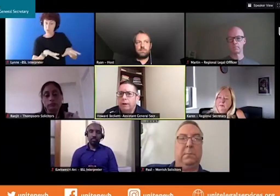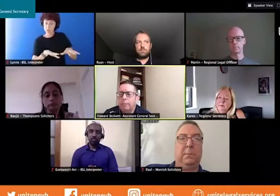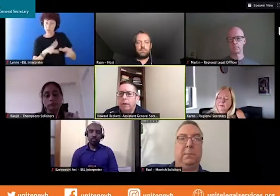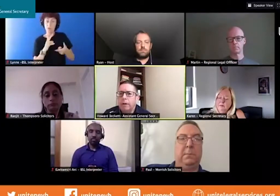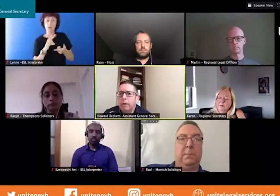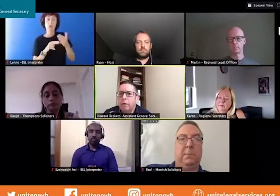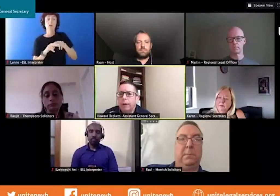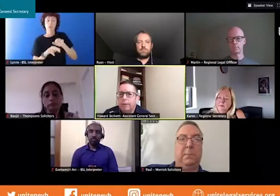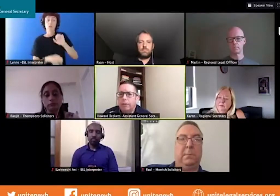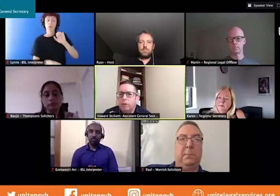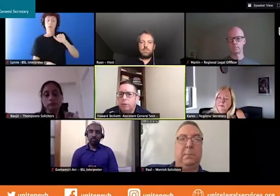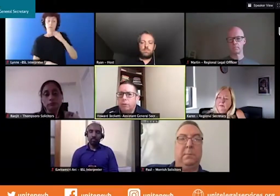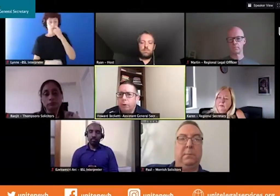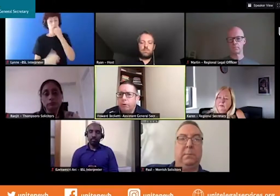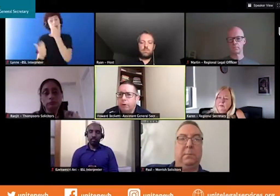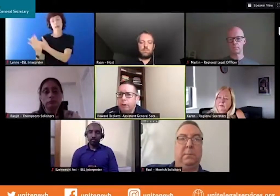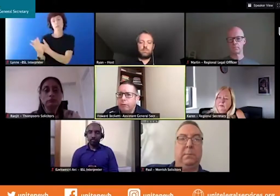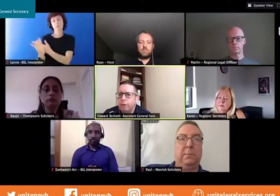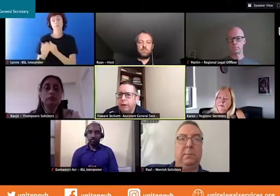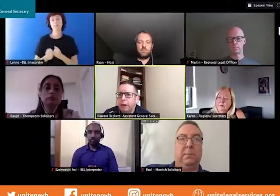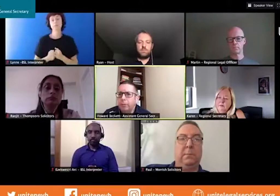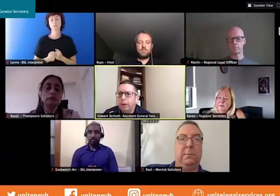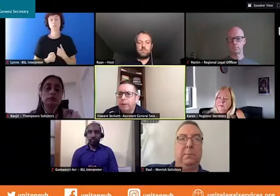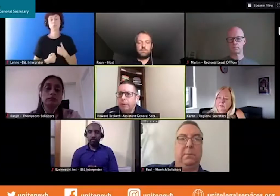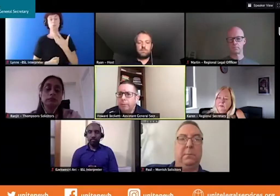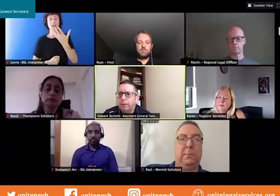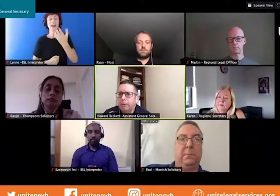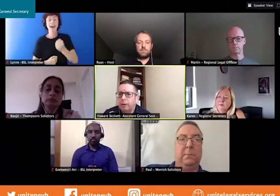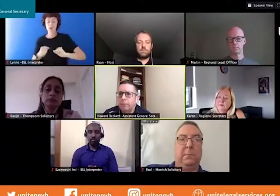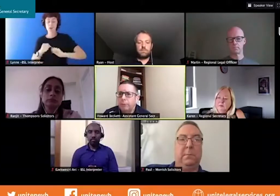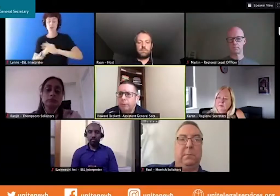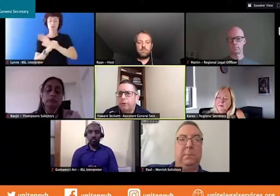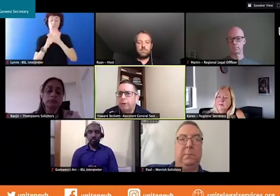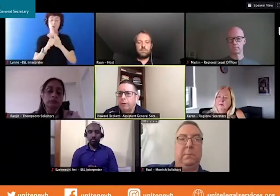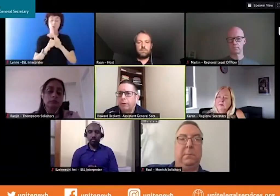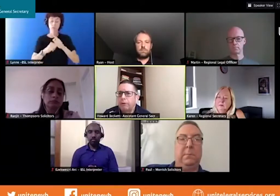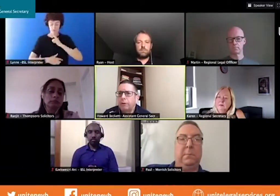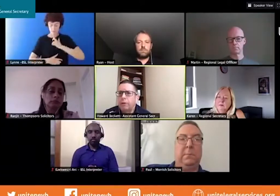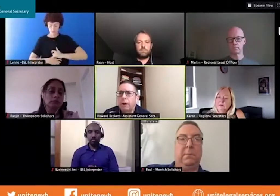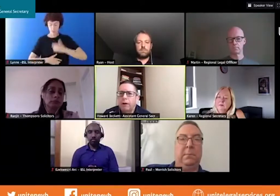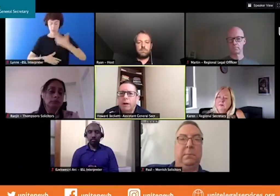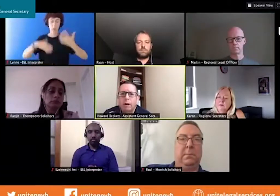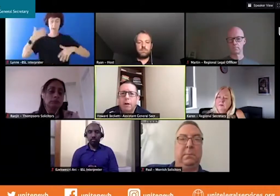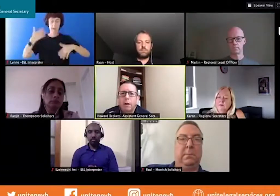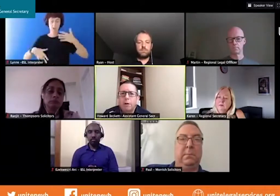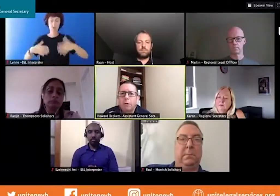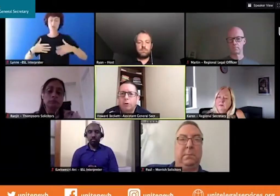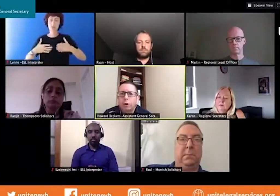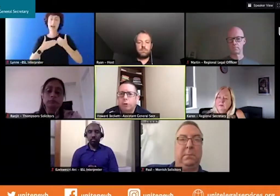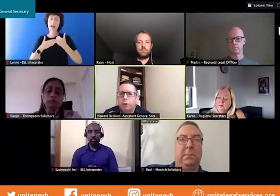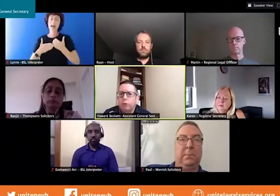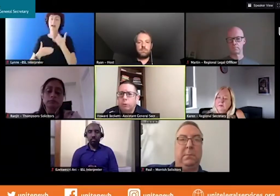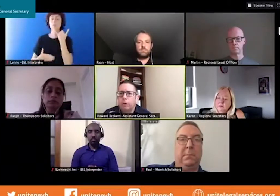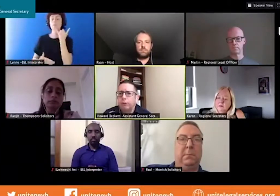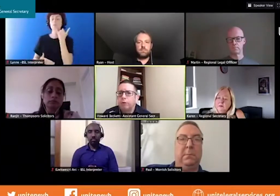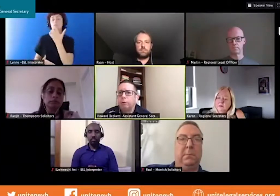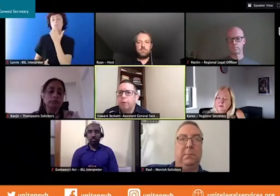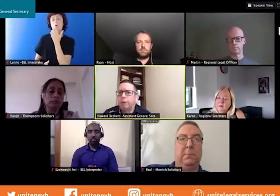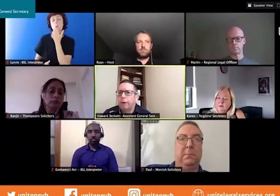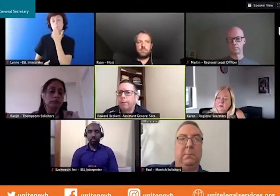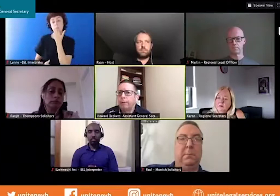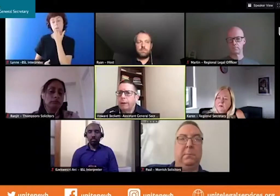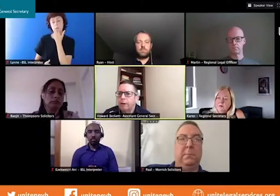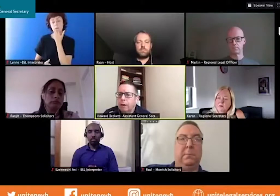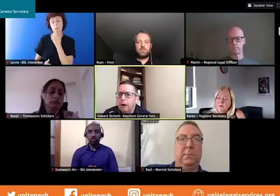claim. We have a COVID personal injury helpline that has been set up specifically for this, Karen, because not only do we obviously want